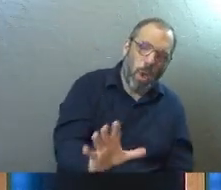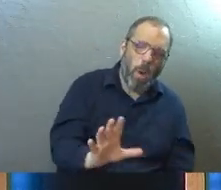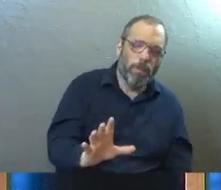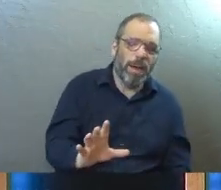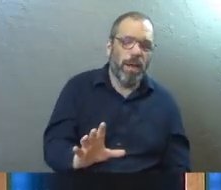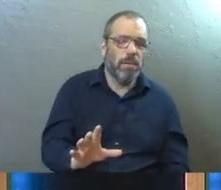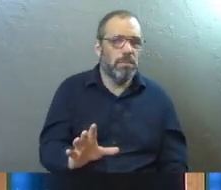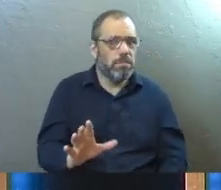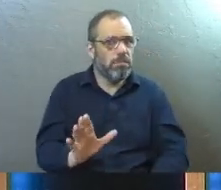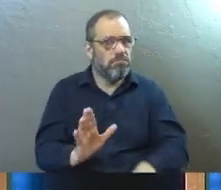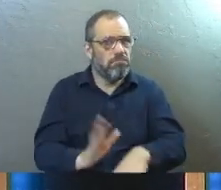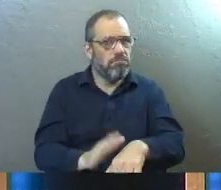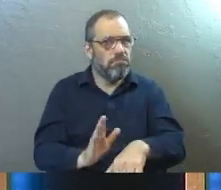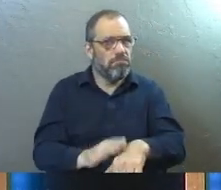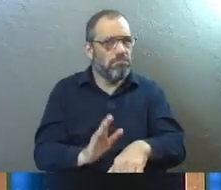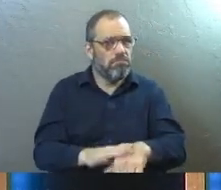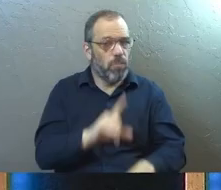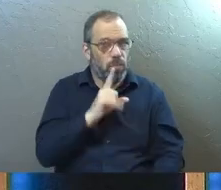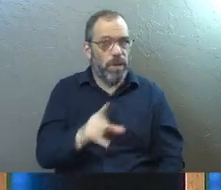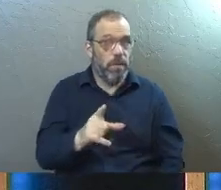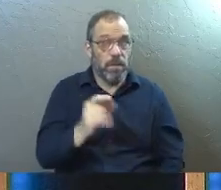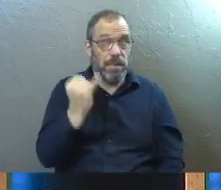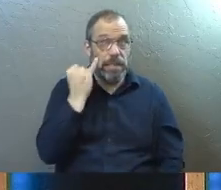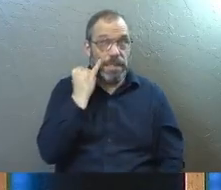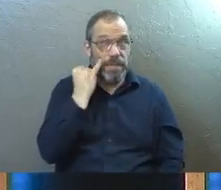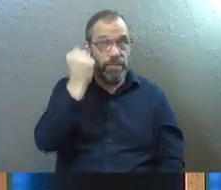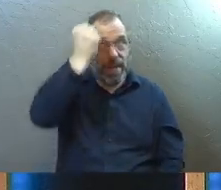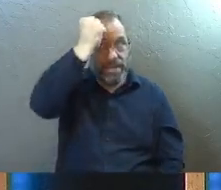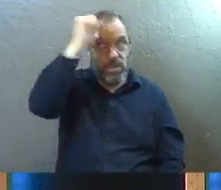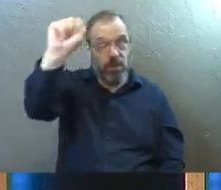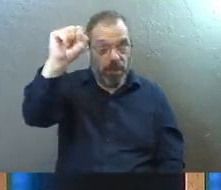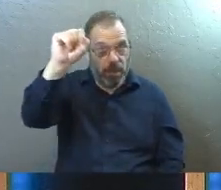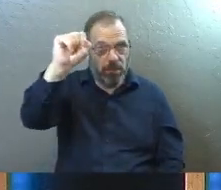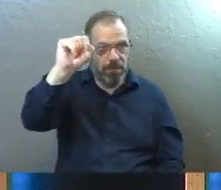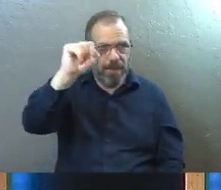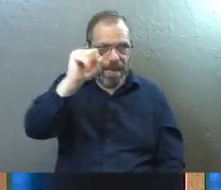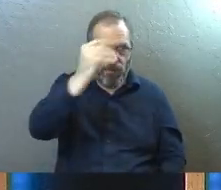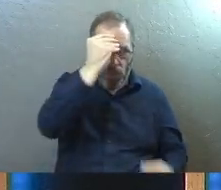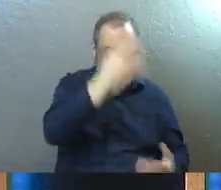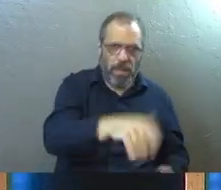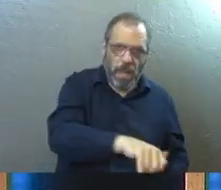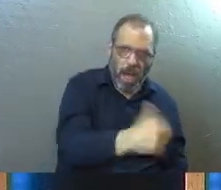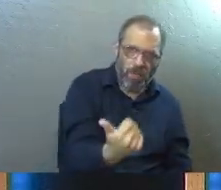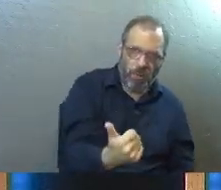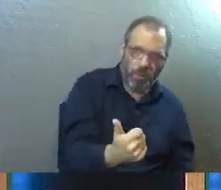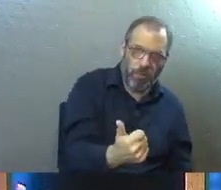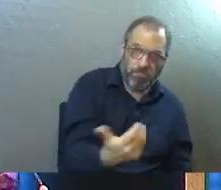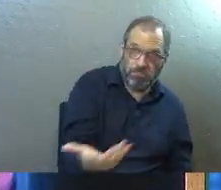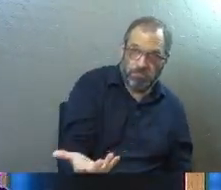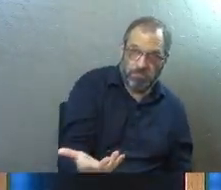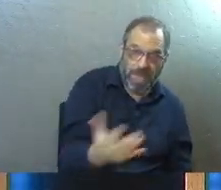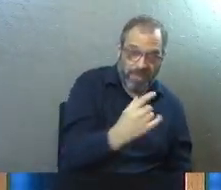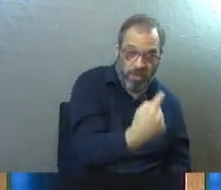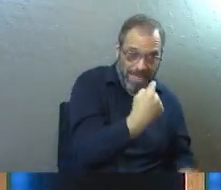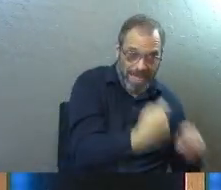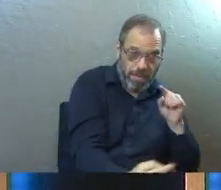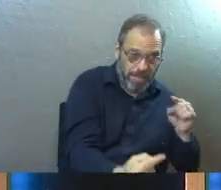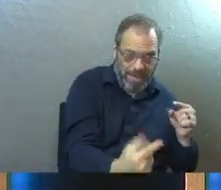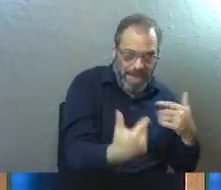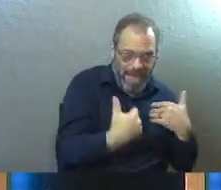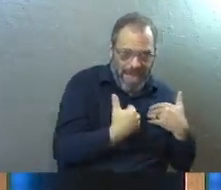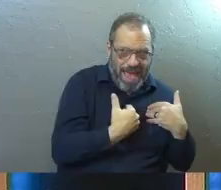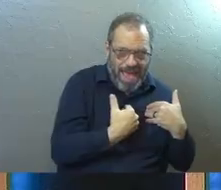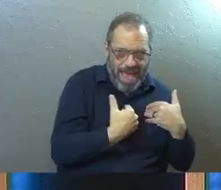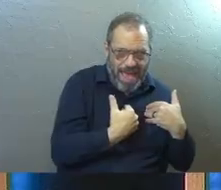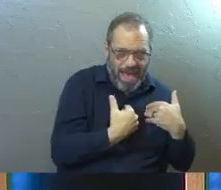is to shake us up and understand the reality is if I'm not obeying the Father, I'm obeying something, right? And I'm opening an opportunity for the enemy to have some